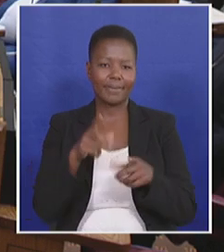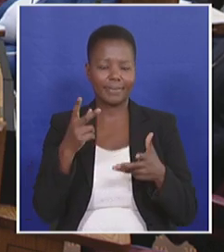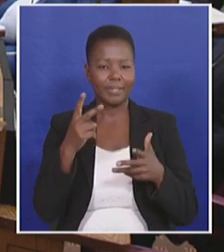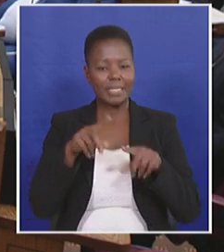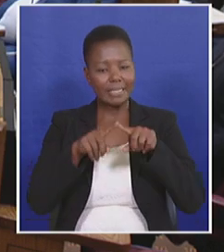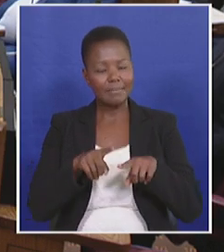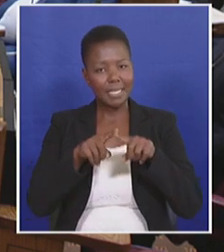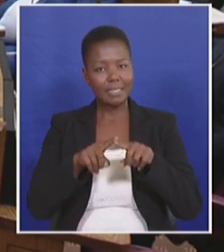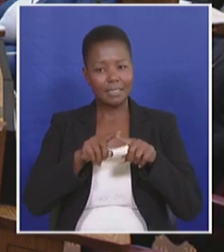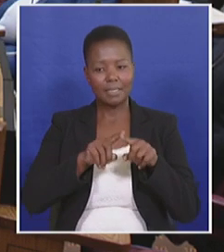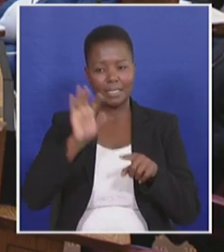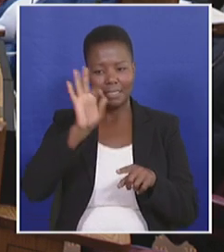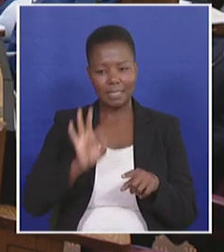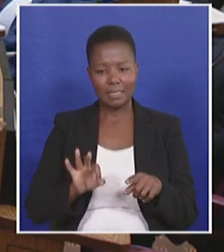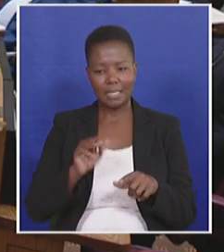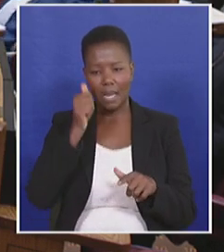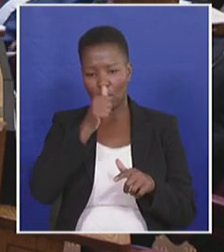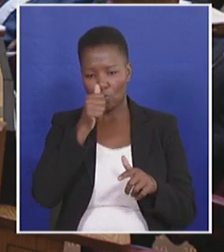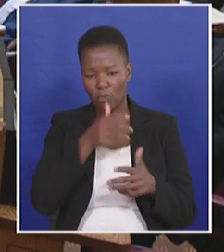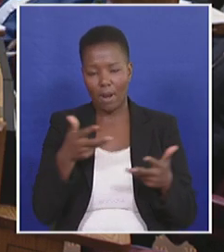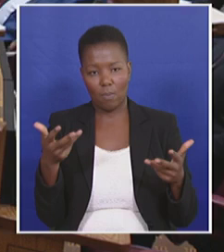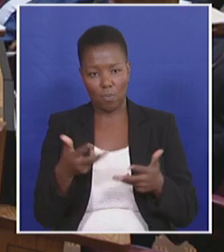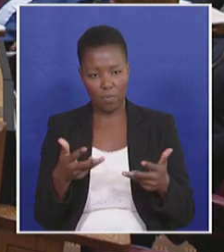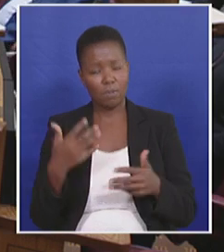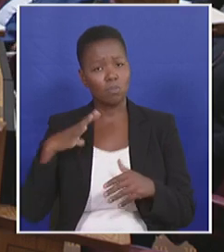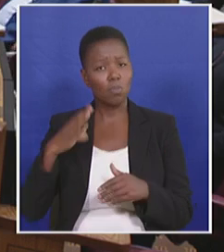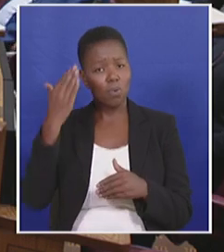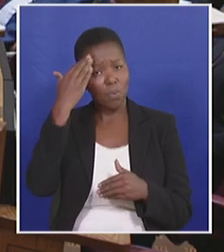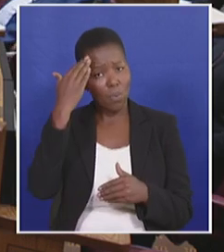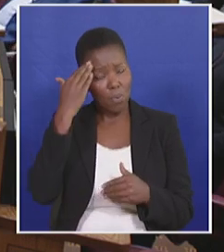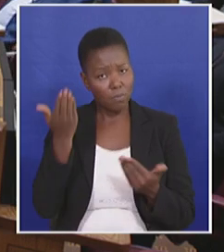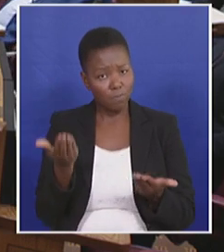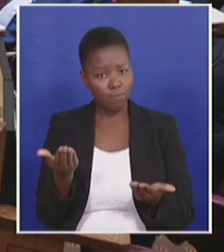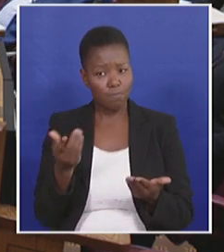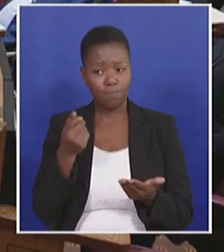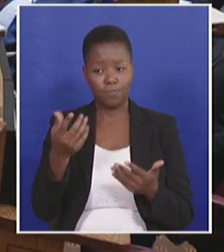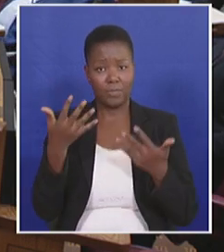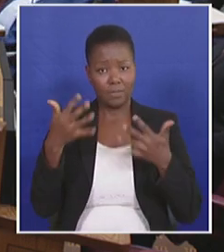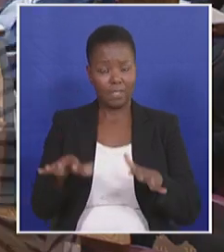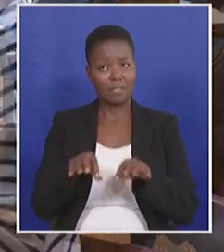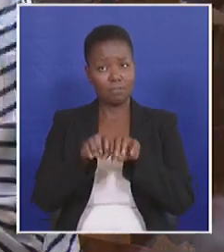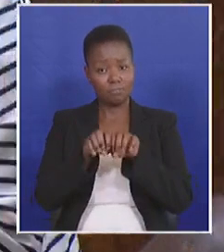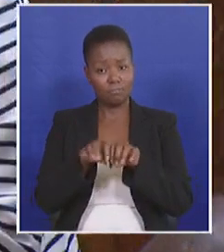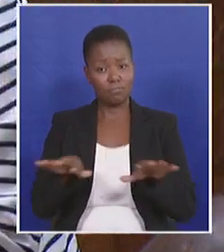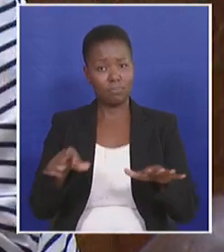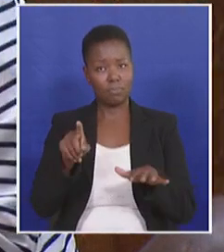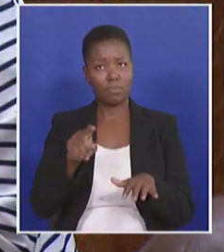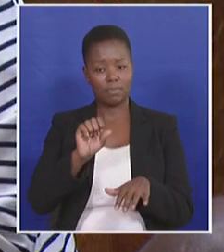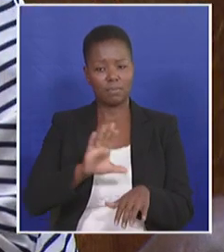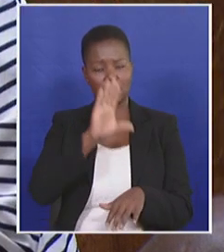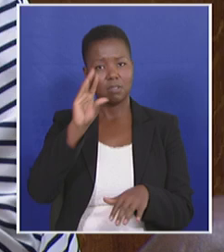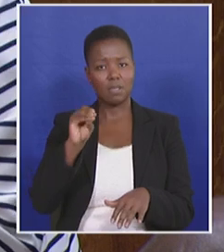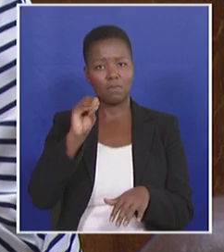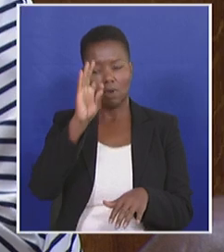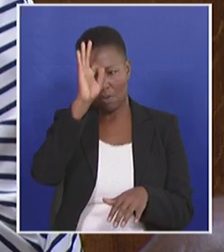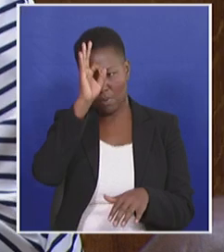threat. I would like to know, in light of what is being published in the South African Police Service